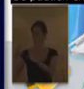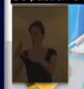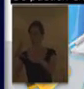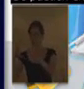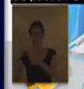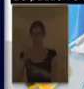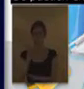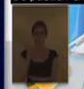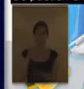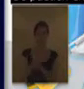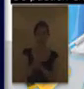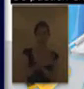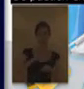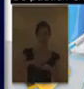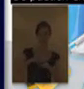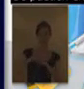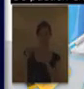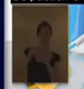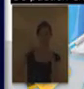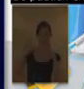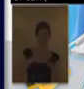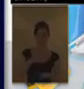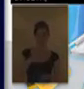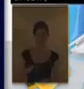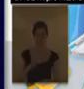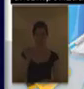Switch a fan off, switch another one on,